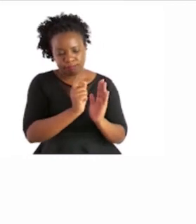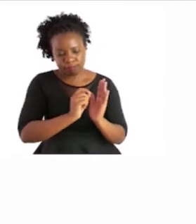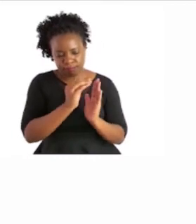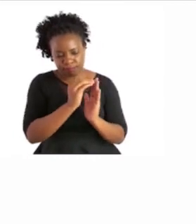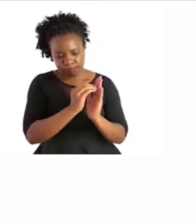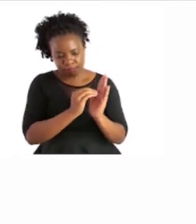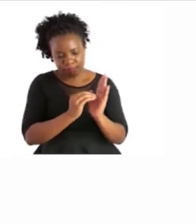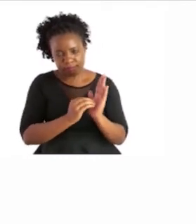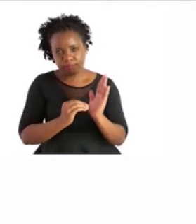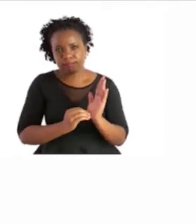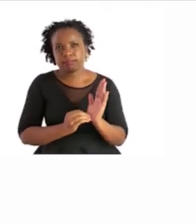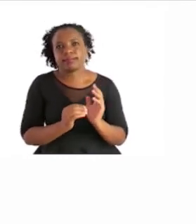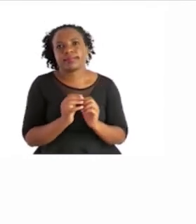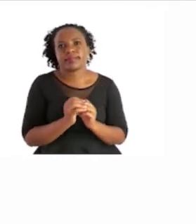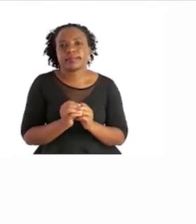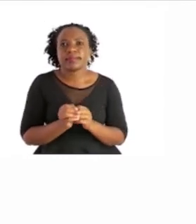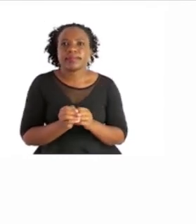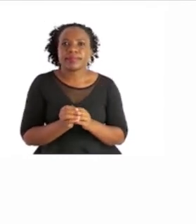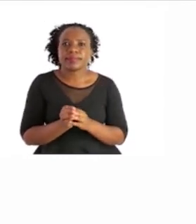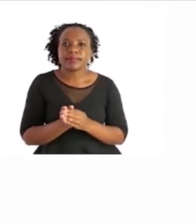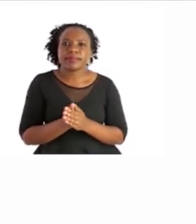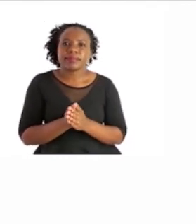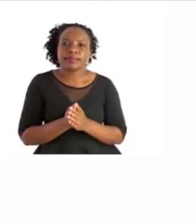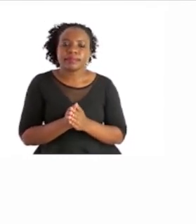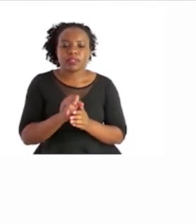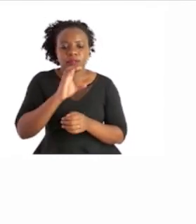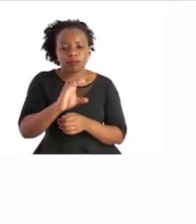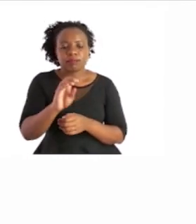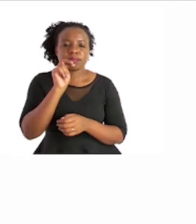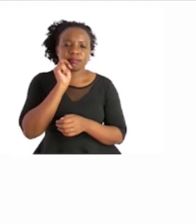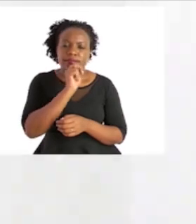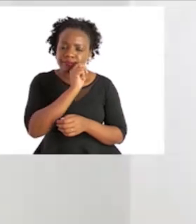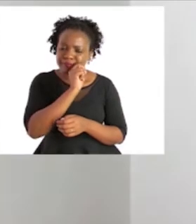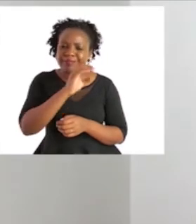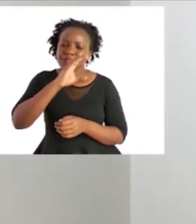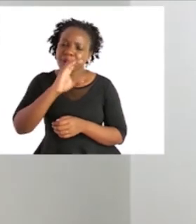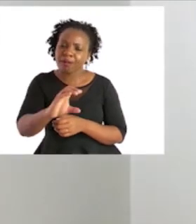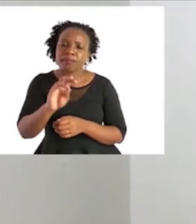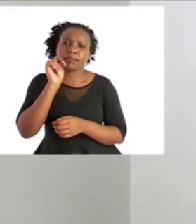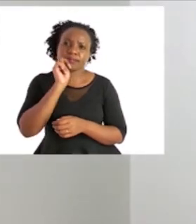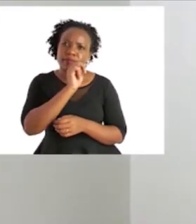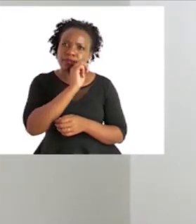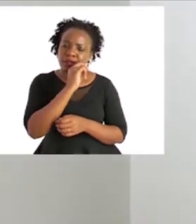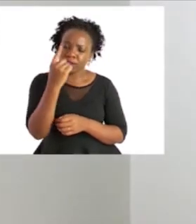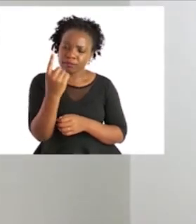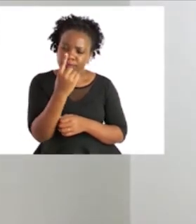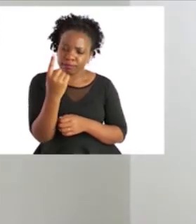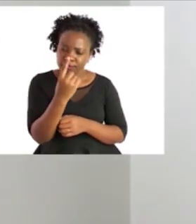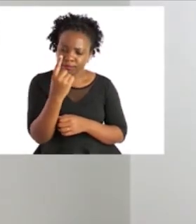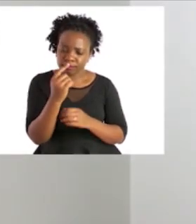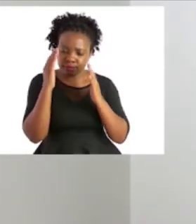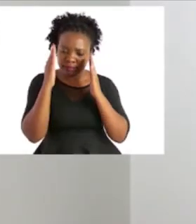in spaces provided. Common nouns, common nouns. We are only looking at common nouns from the